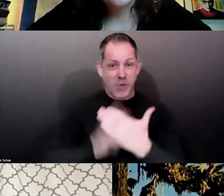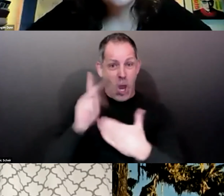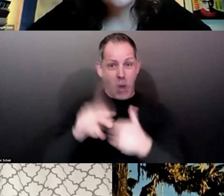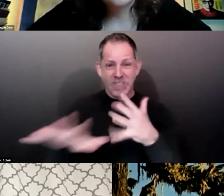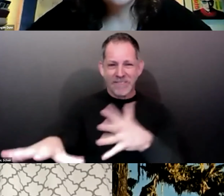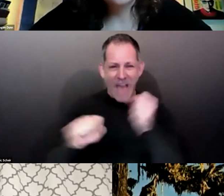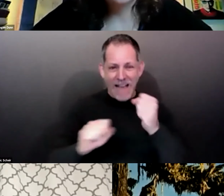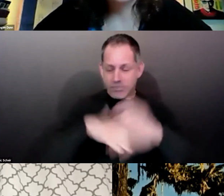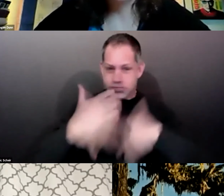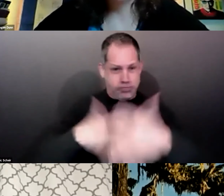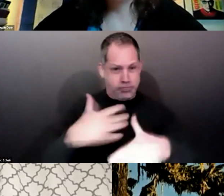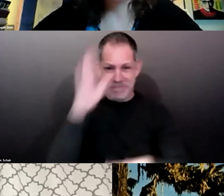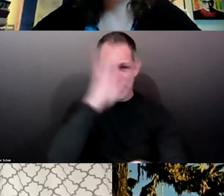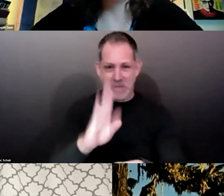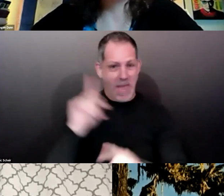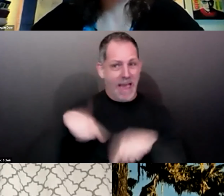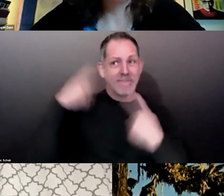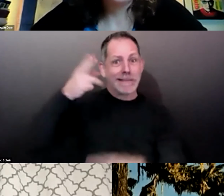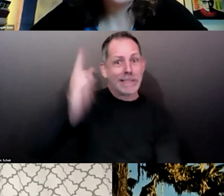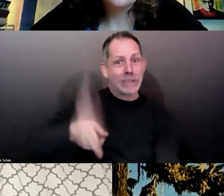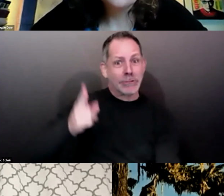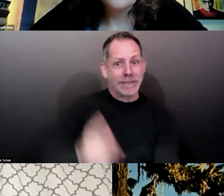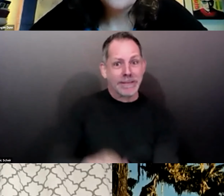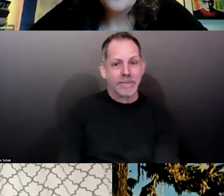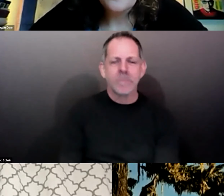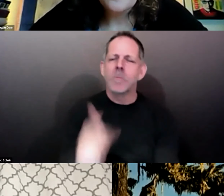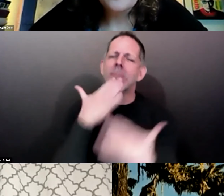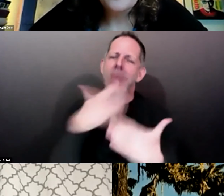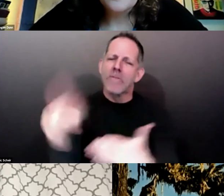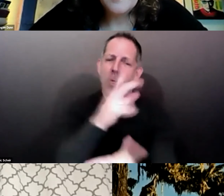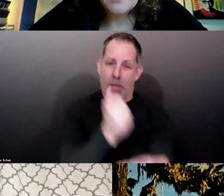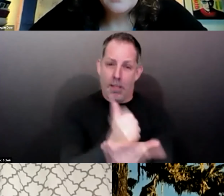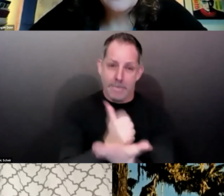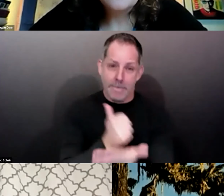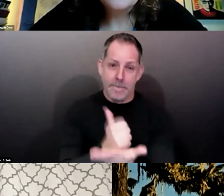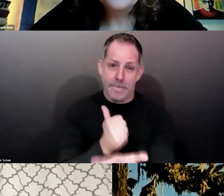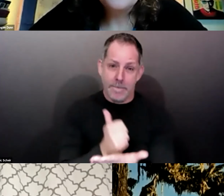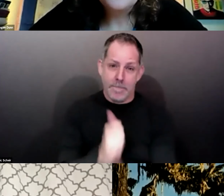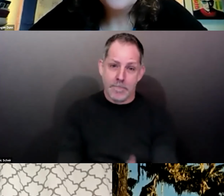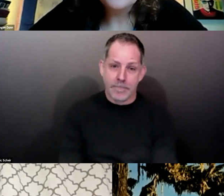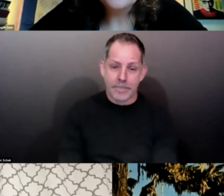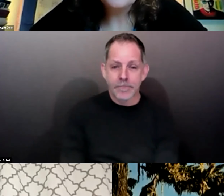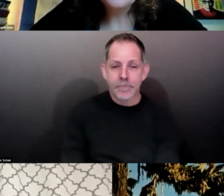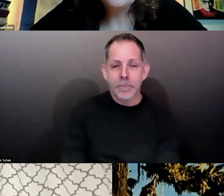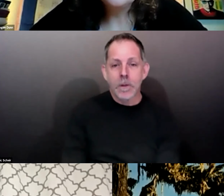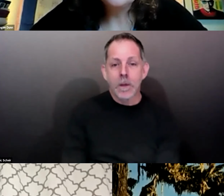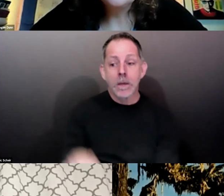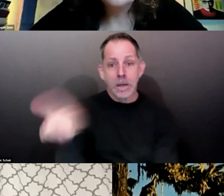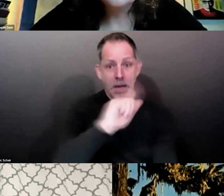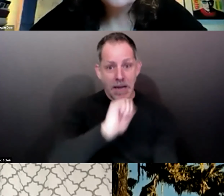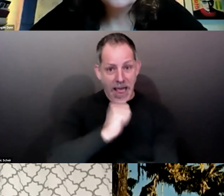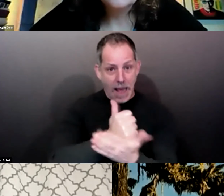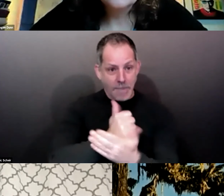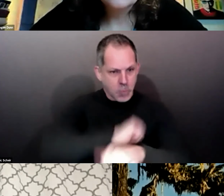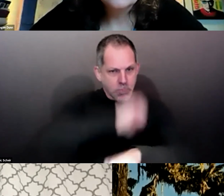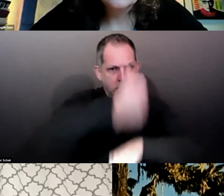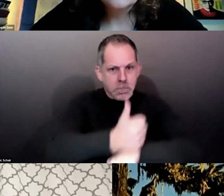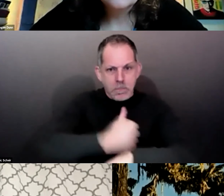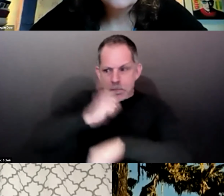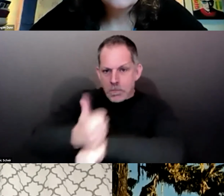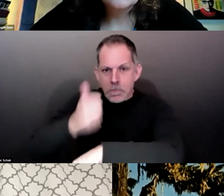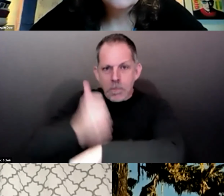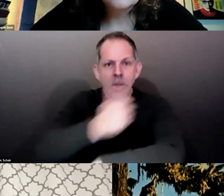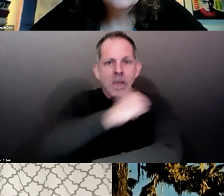Dunn for that. They've been really helpful as we set up our mass vaccination sites, our quarantine sites, get